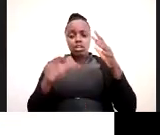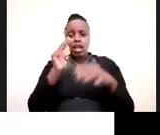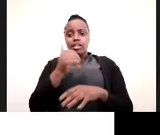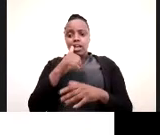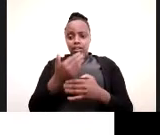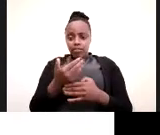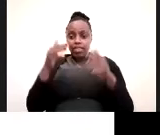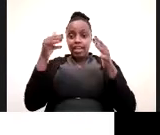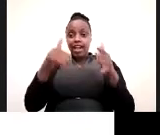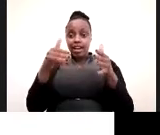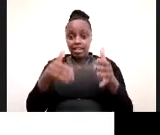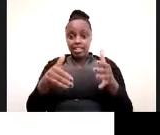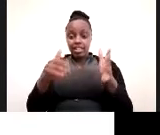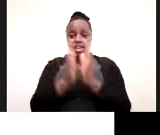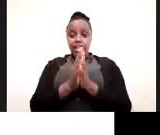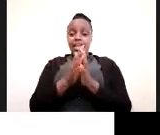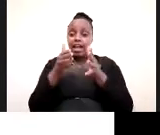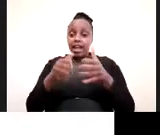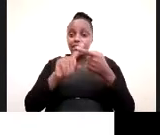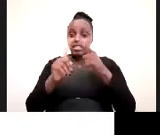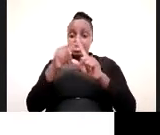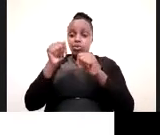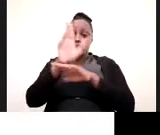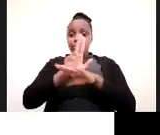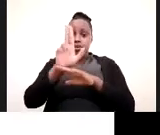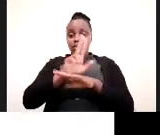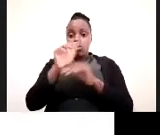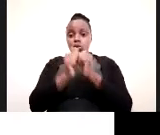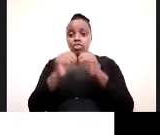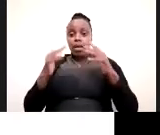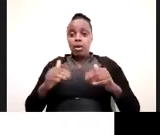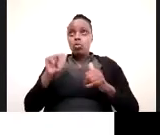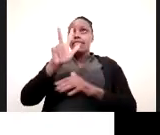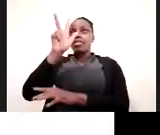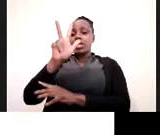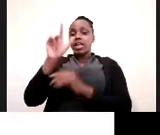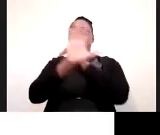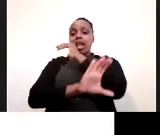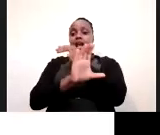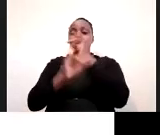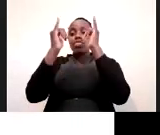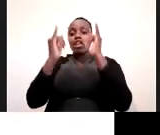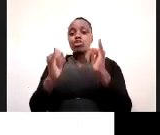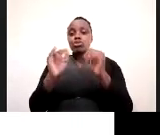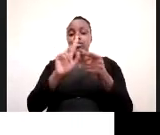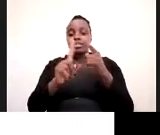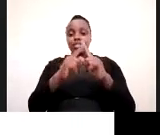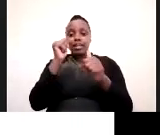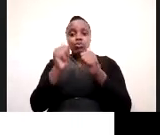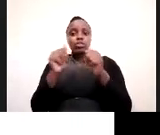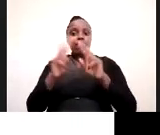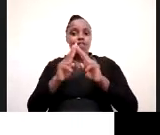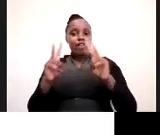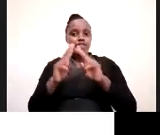current standards applied by the control bodies in third countries and the new standards are very limited